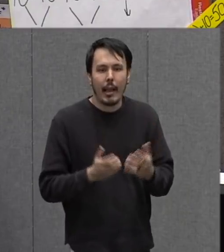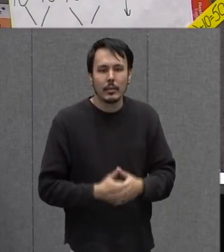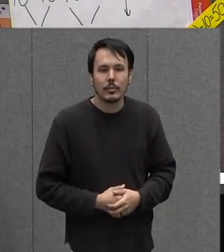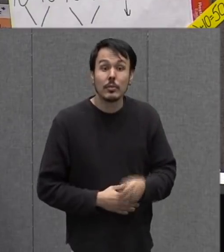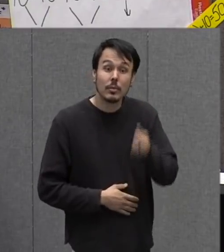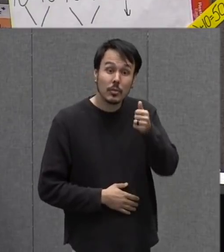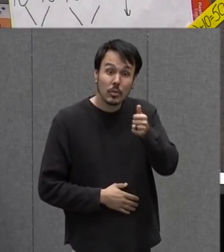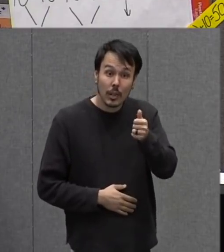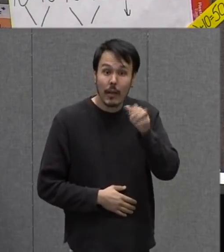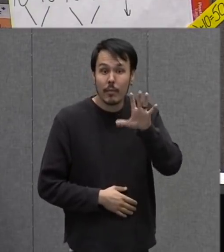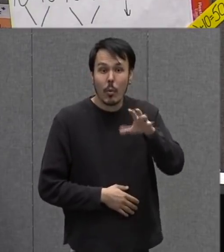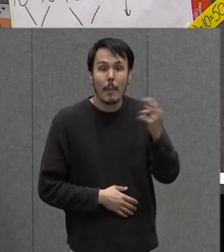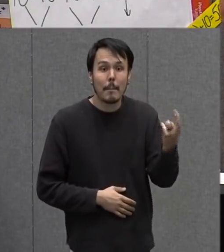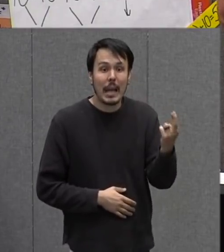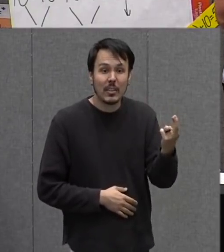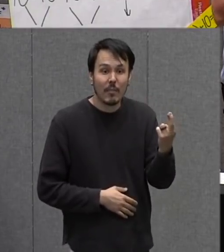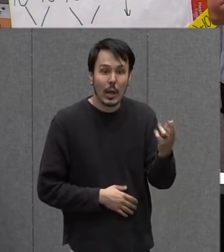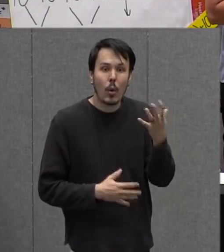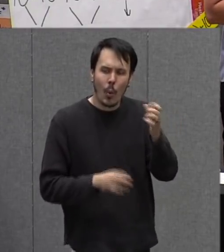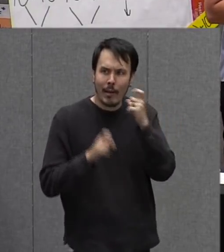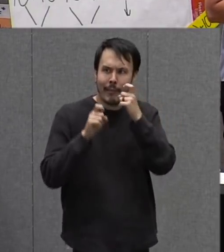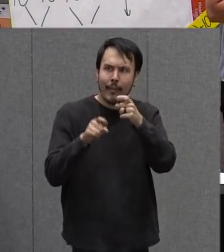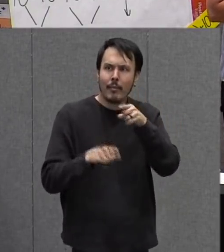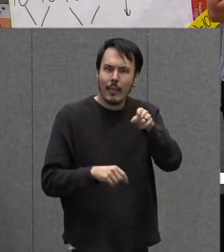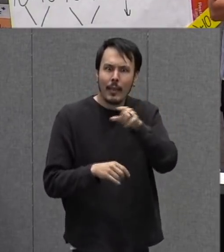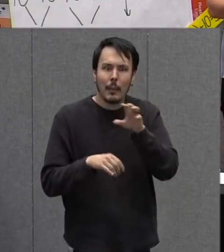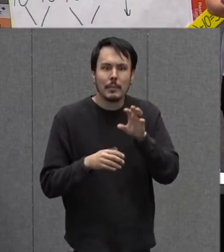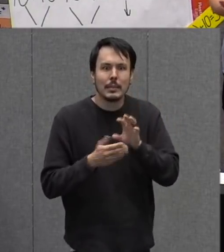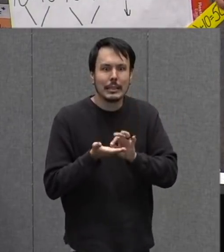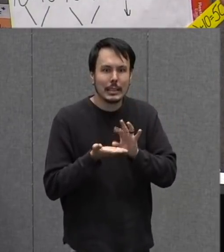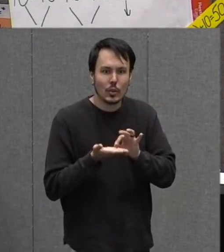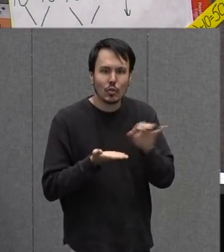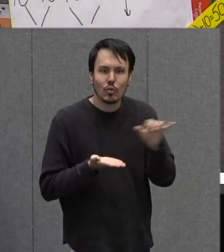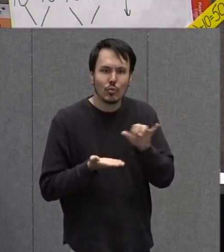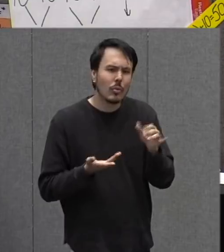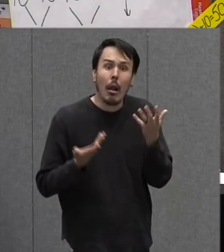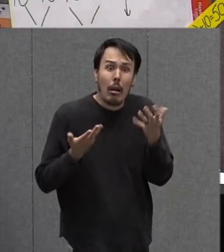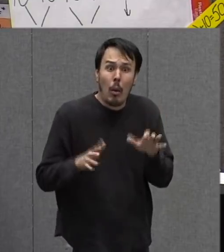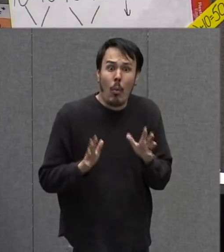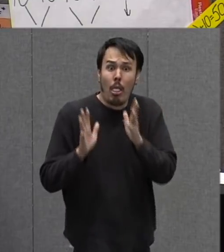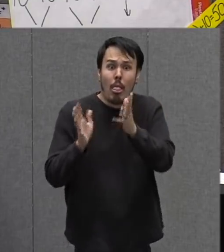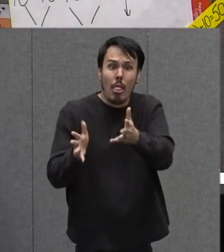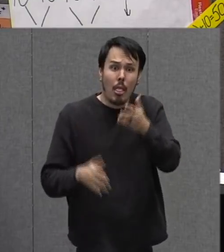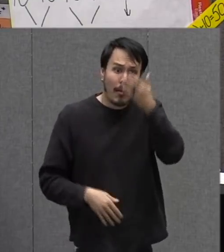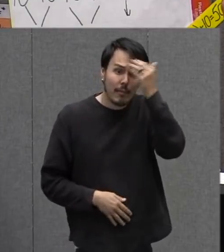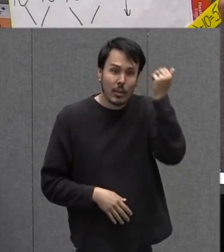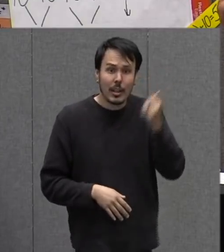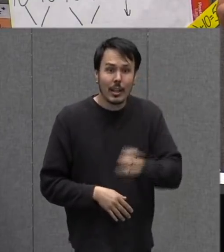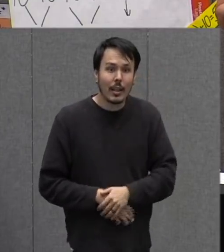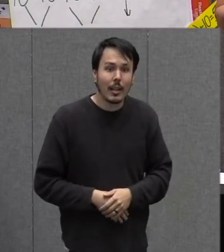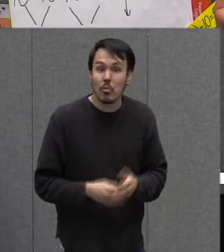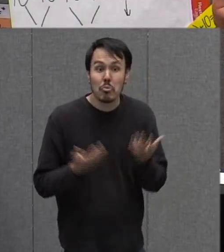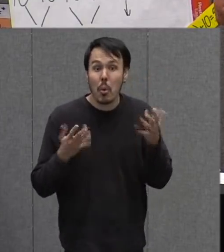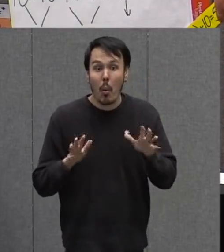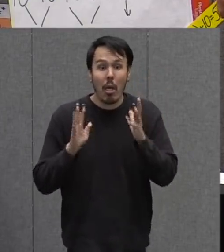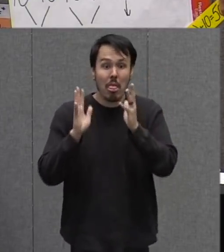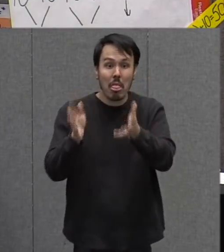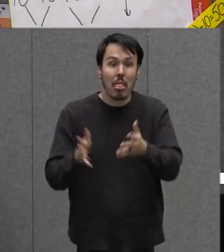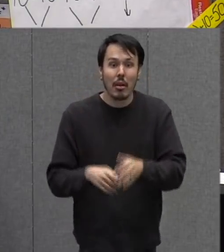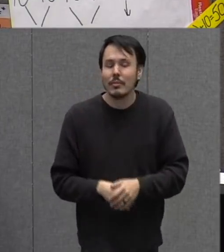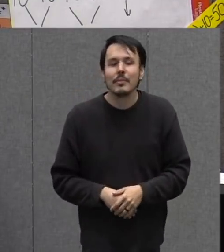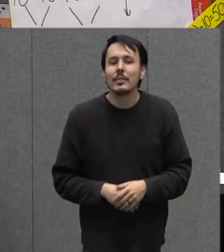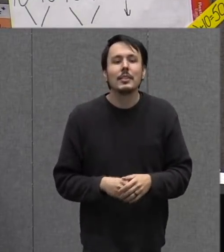You and your best friend want to give them stickers also. Because, right, we don't want to leave them out. You don't want to be left out, so let's not